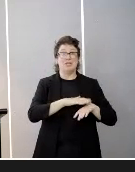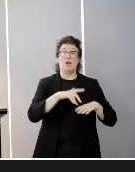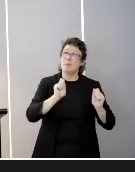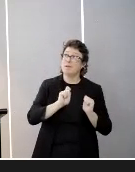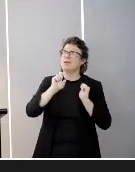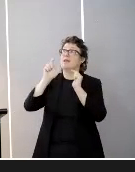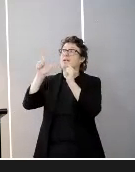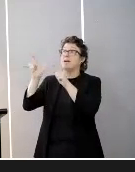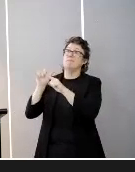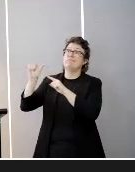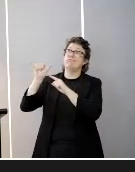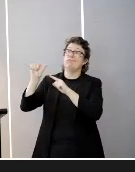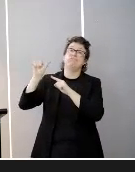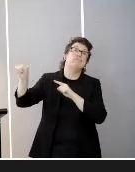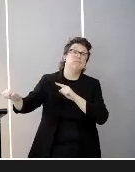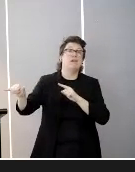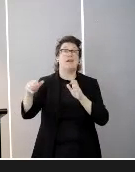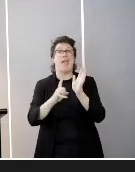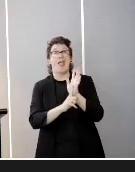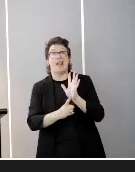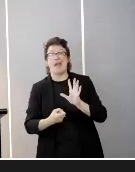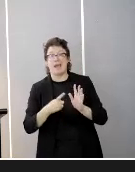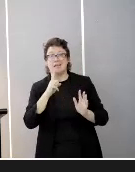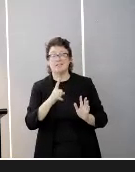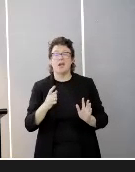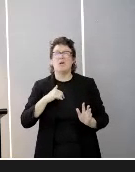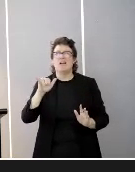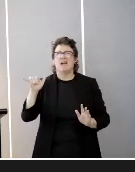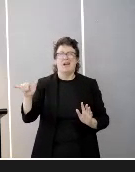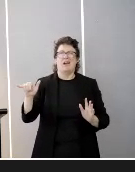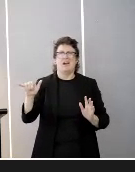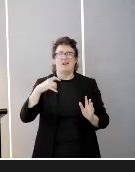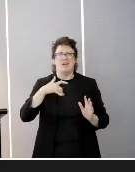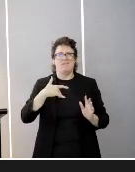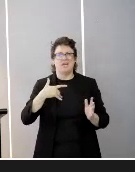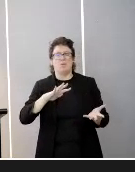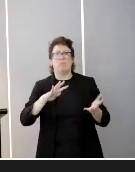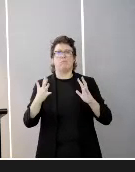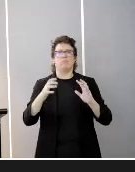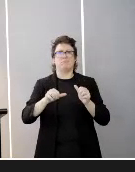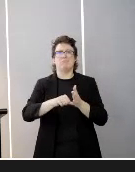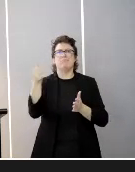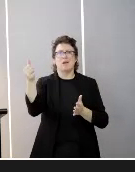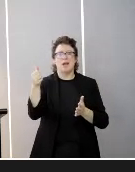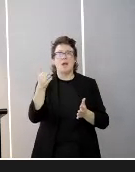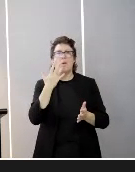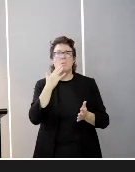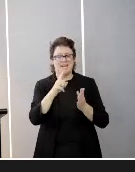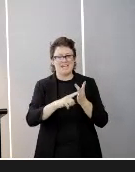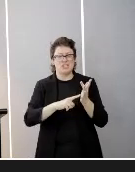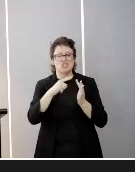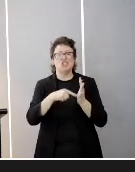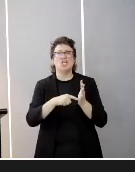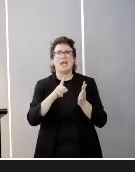to Los Angeles and we feel crap. Common complaints when someone's jet lagged is